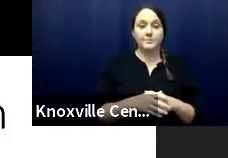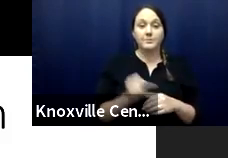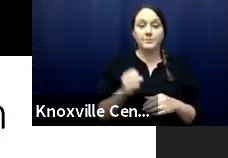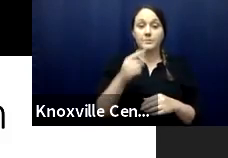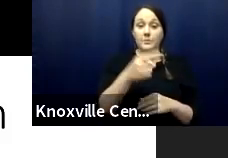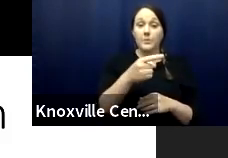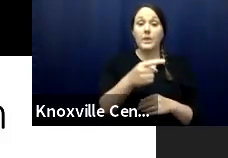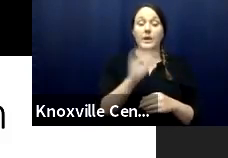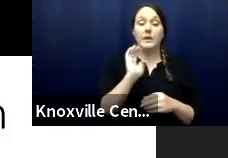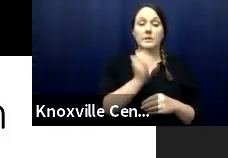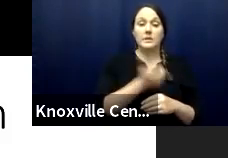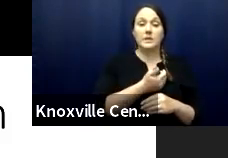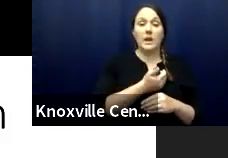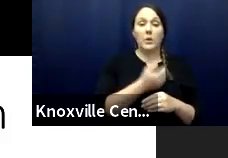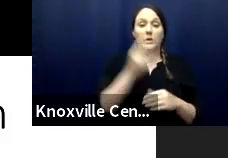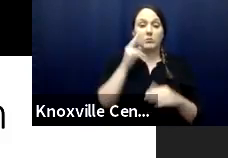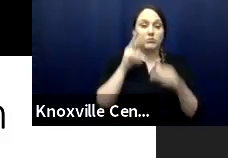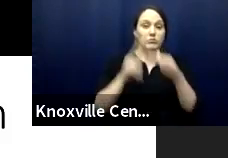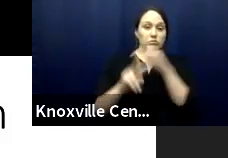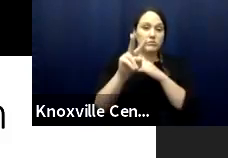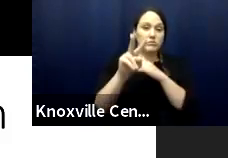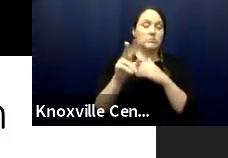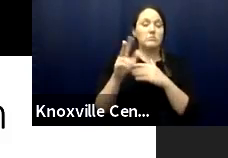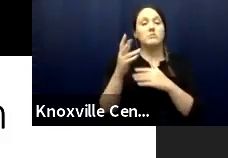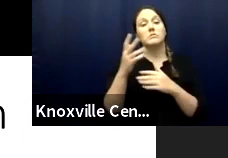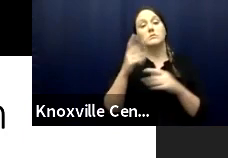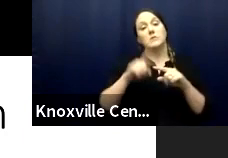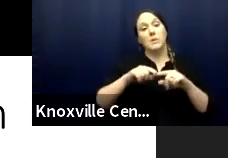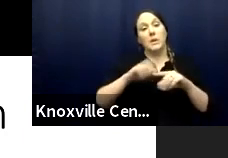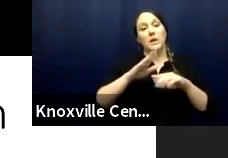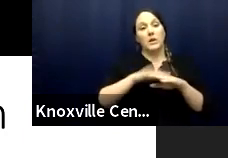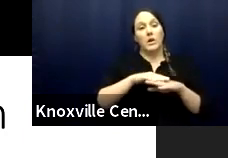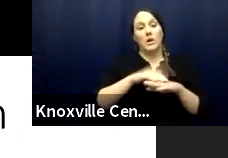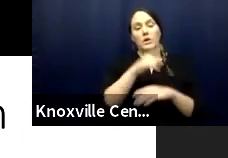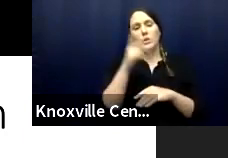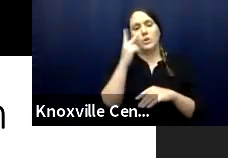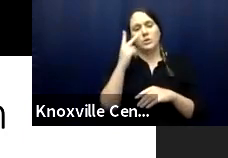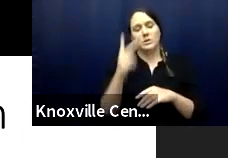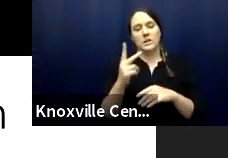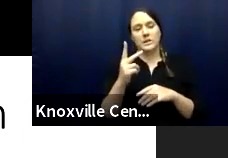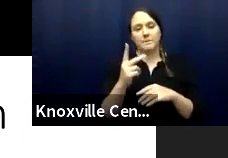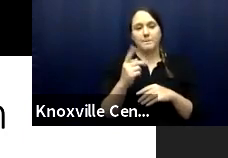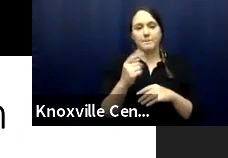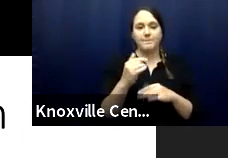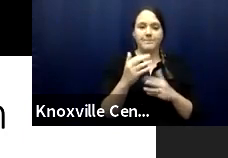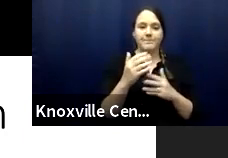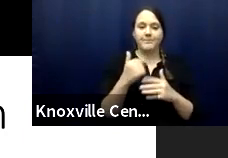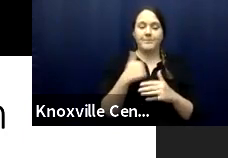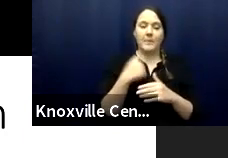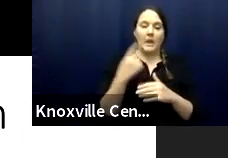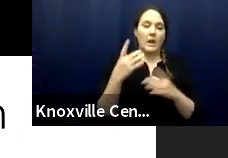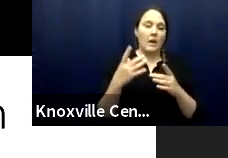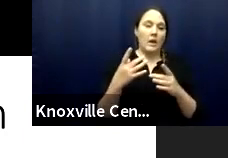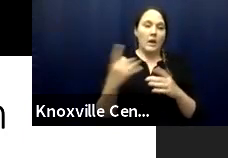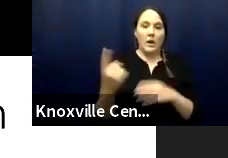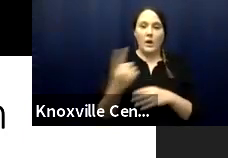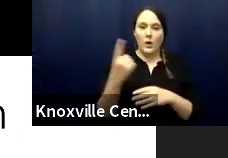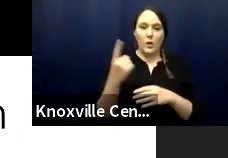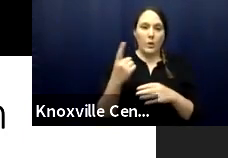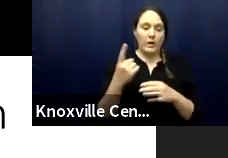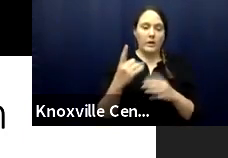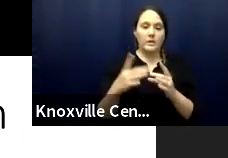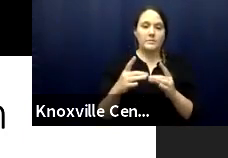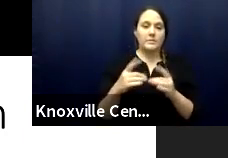is our projection based on, and you see that, I always make the caveat that